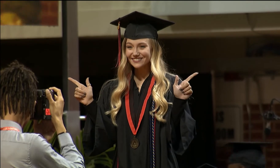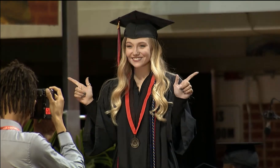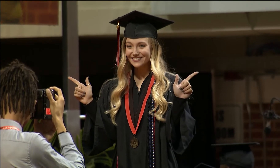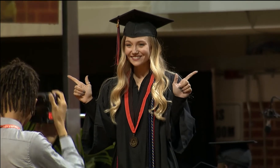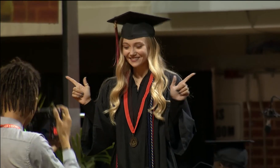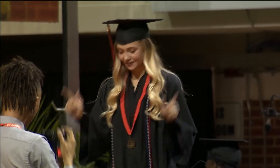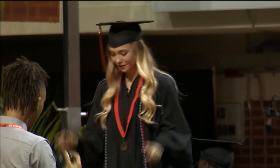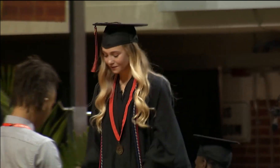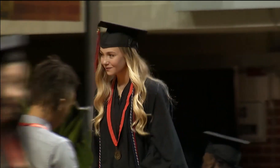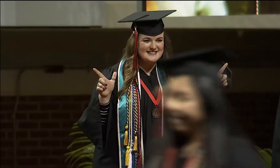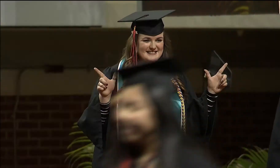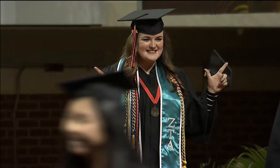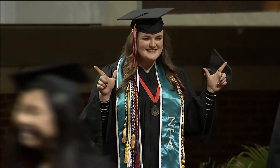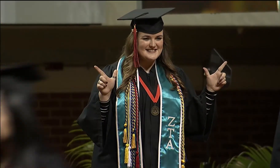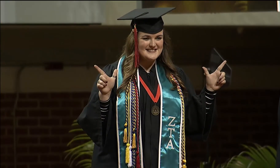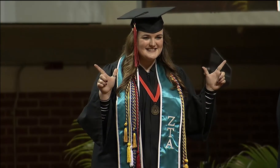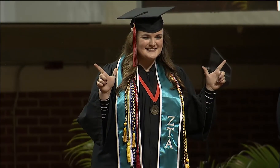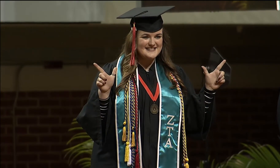Hannah Goodman.